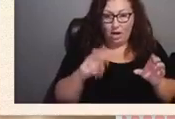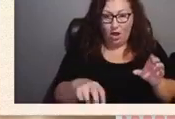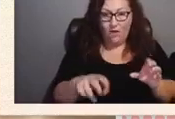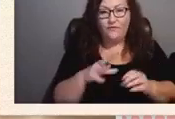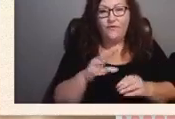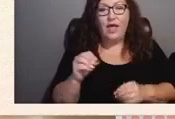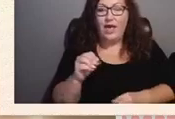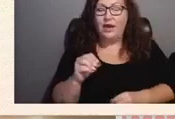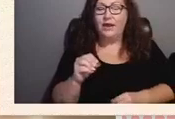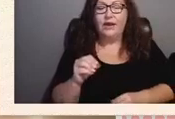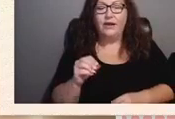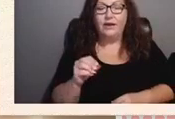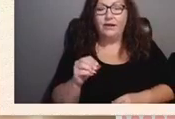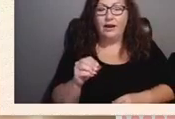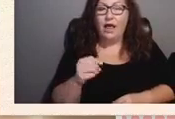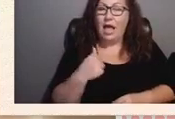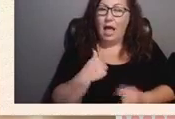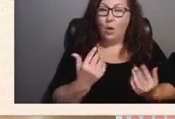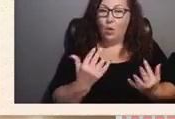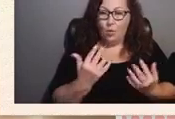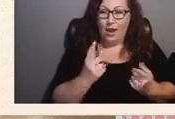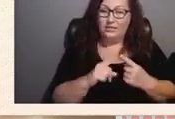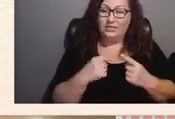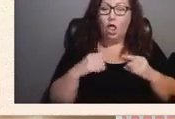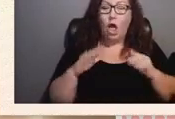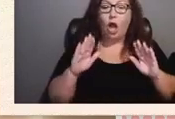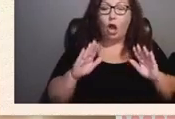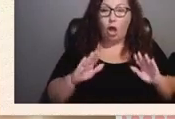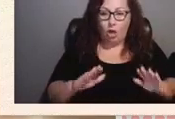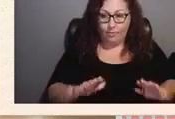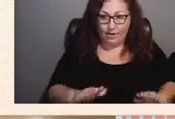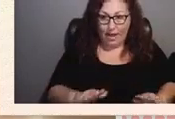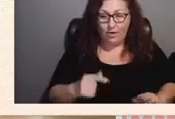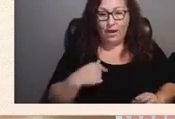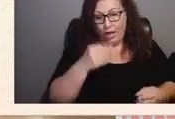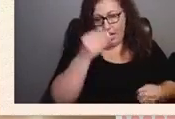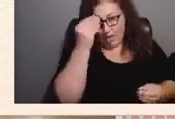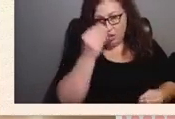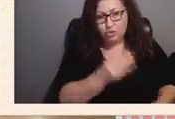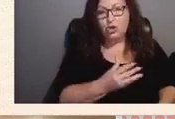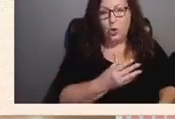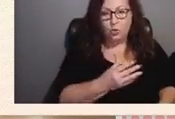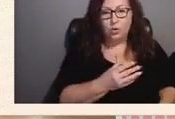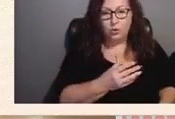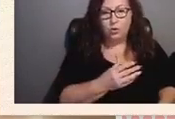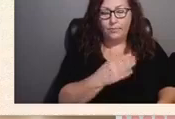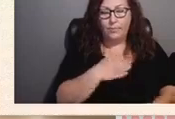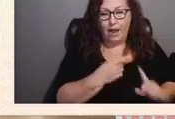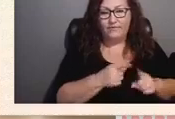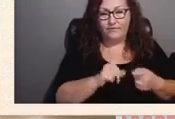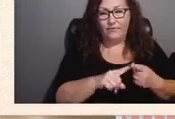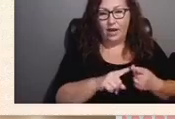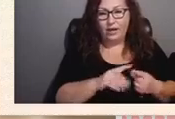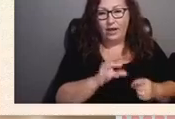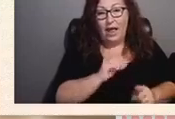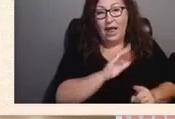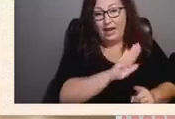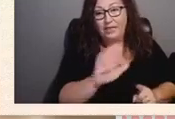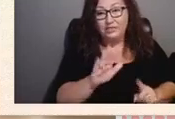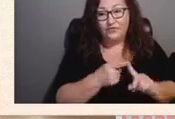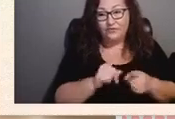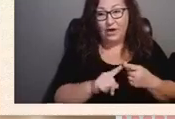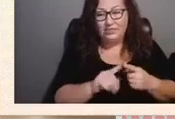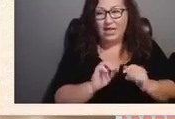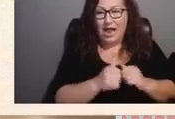I waited until I had calmed down a little bit, and I told my friend and his friends how they were making